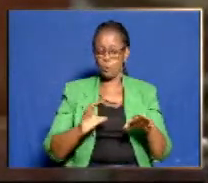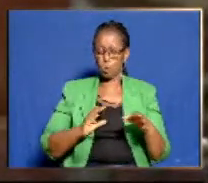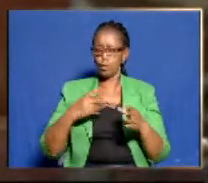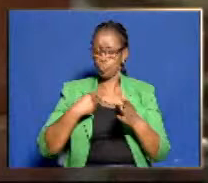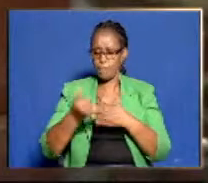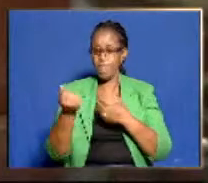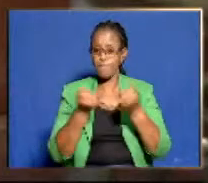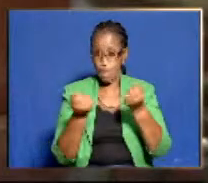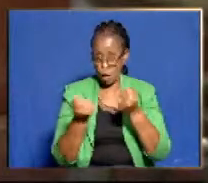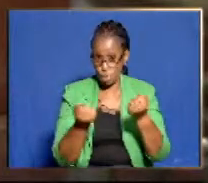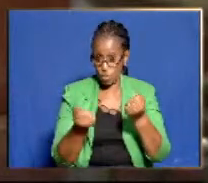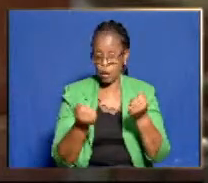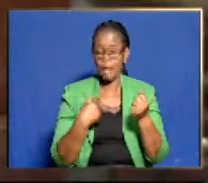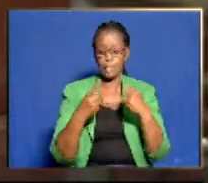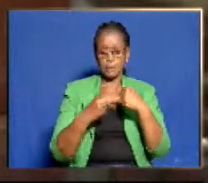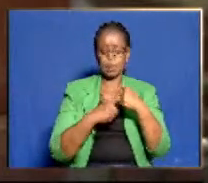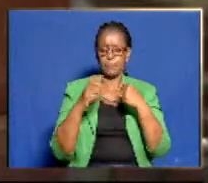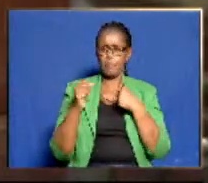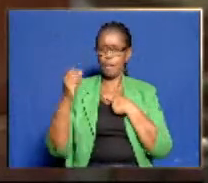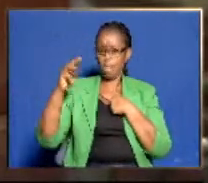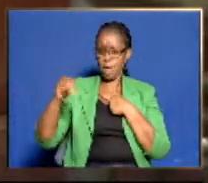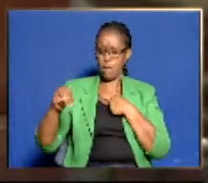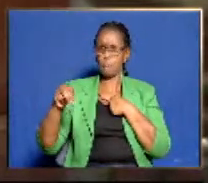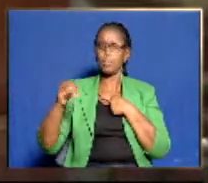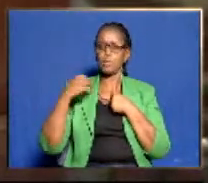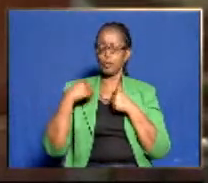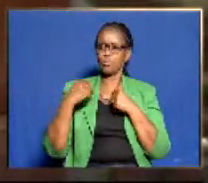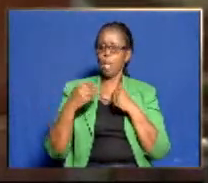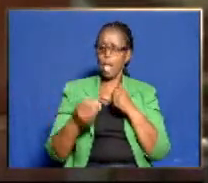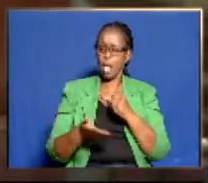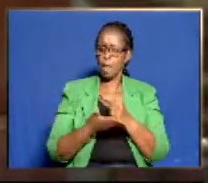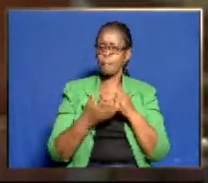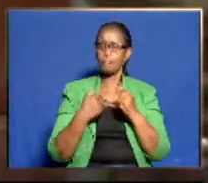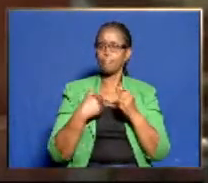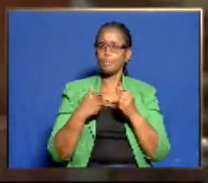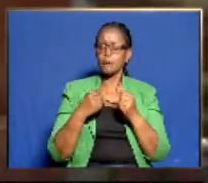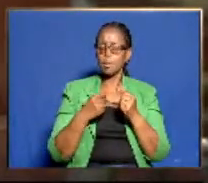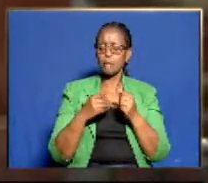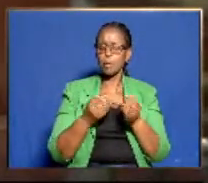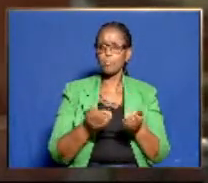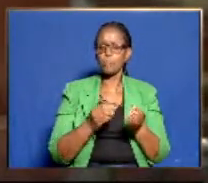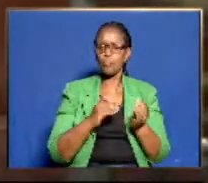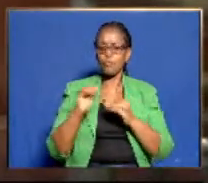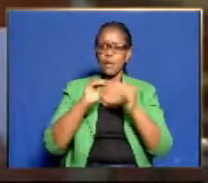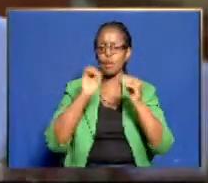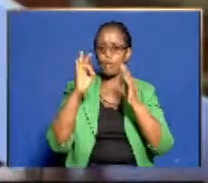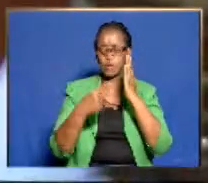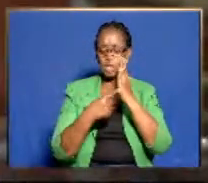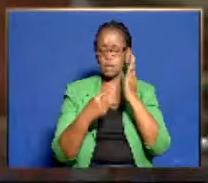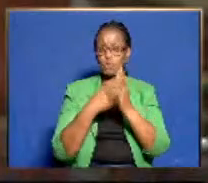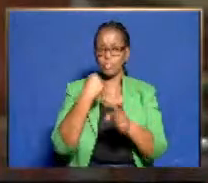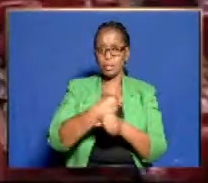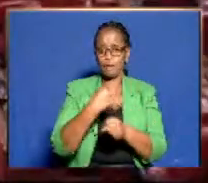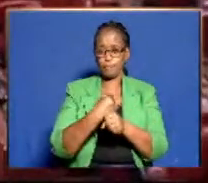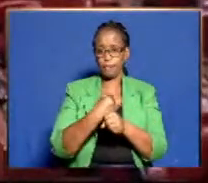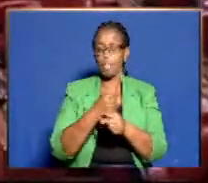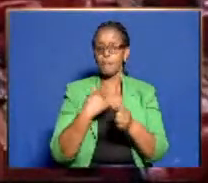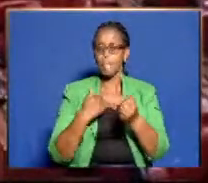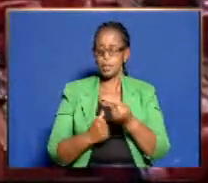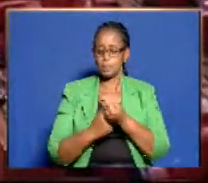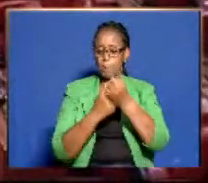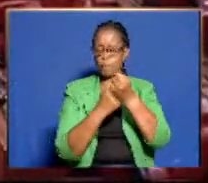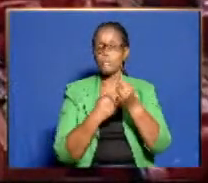And 65 million to facilitate recruitment of technical staff. Honorable Speaker, with those remarks, I would like to support and thank you very much.